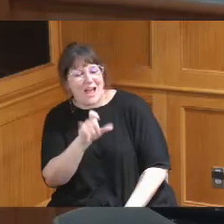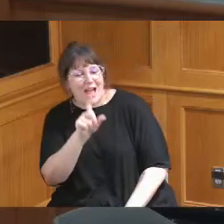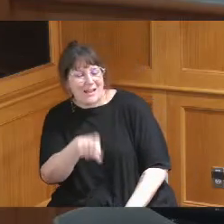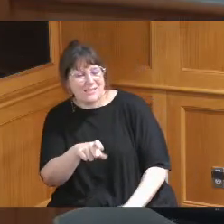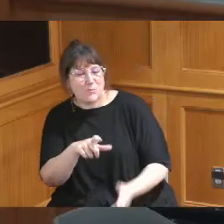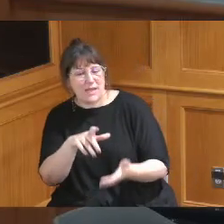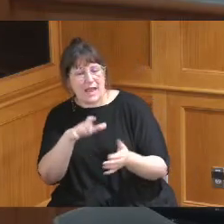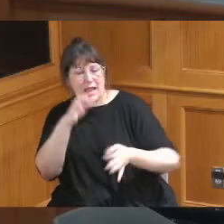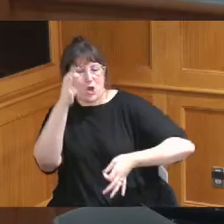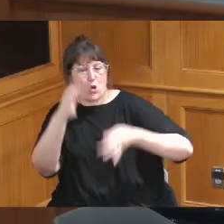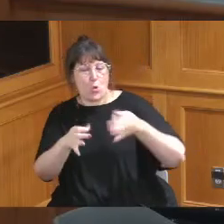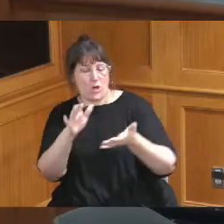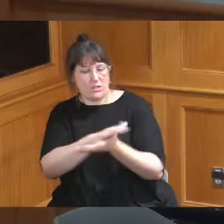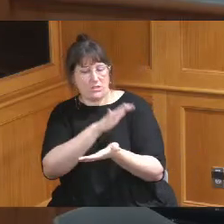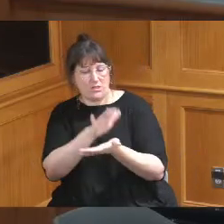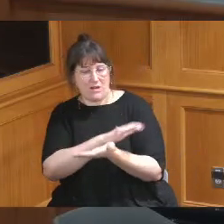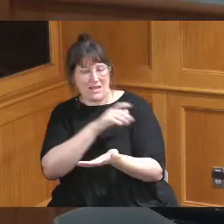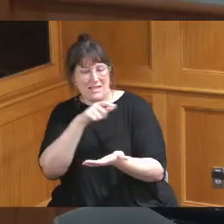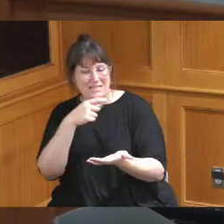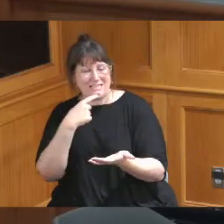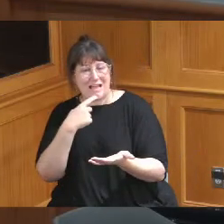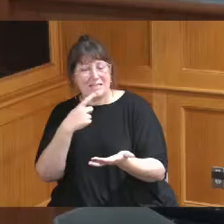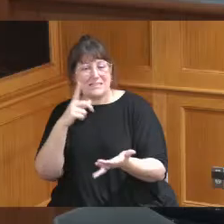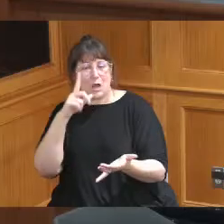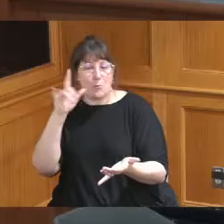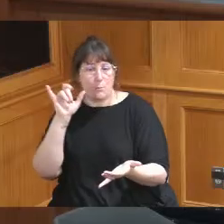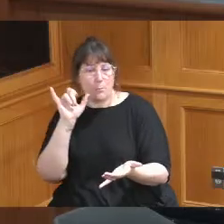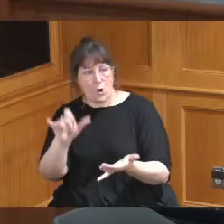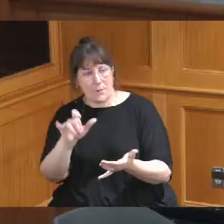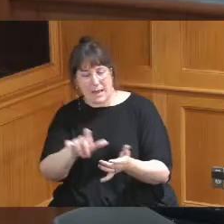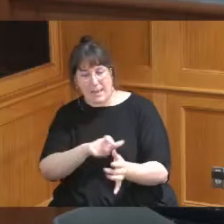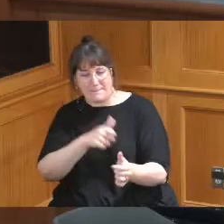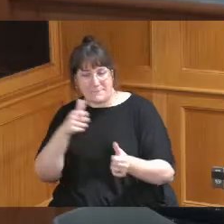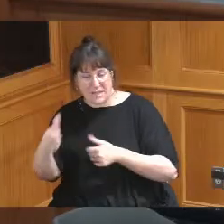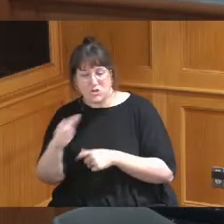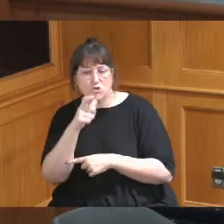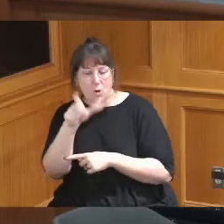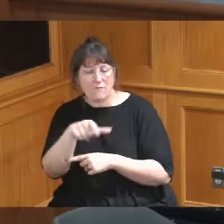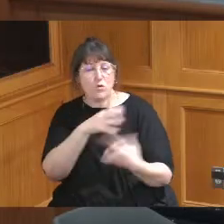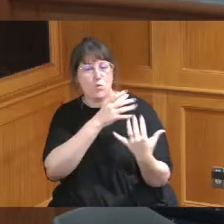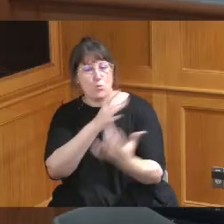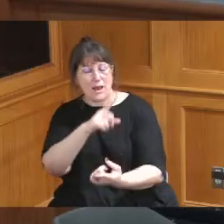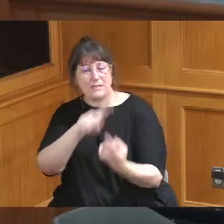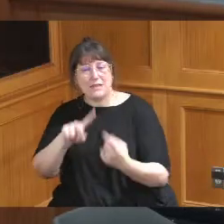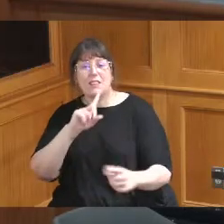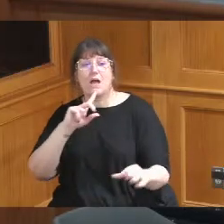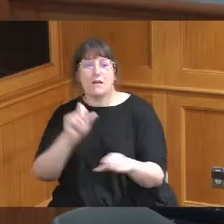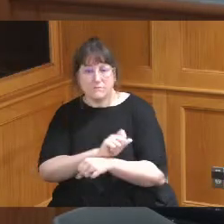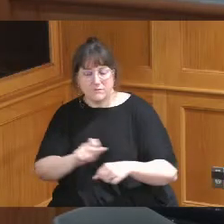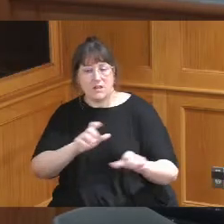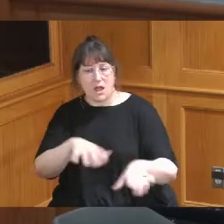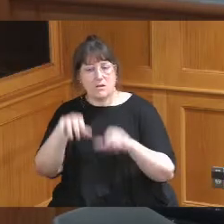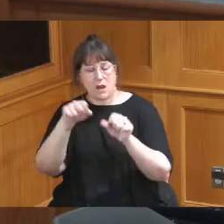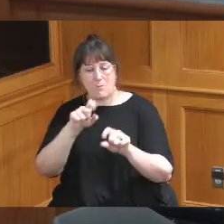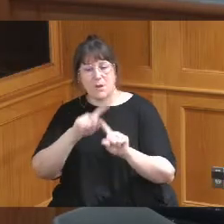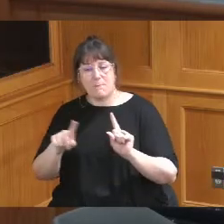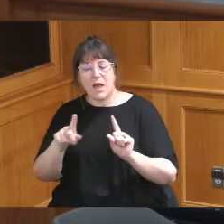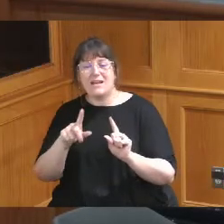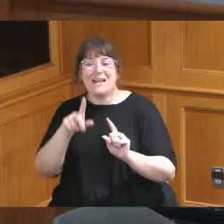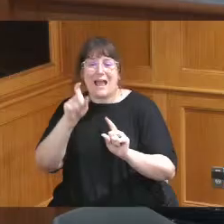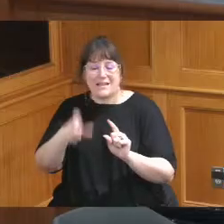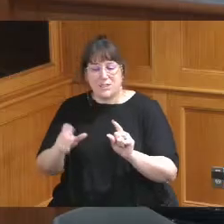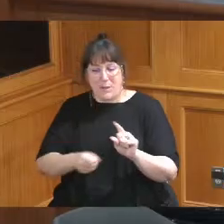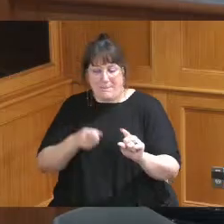court document essentially with a permanent placement. I don't think you have to wait to the official adoption, but you do need to be permanently placed with the intent to